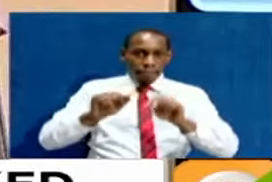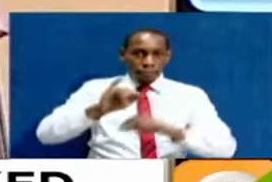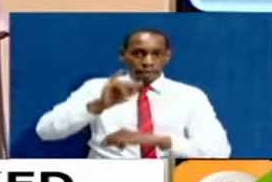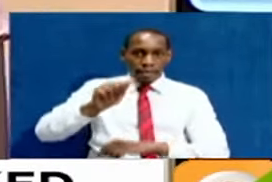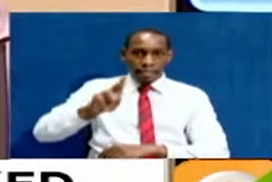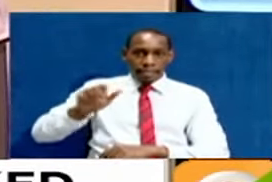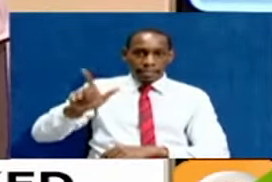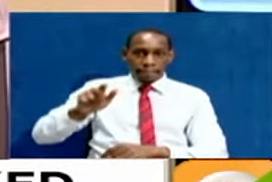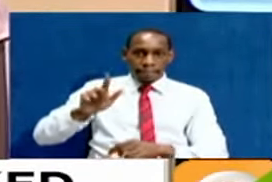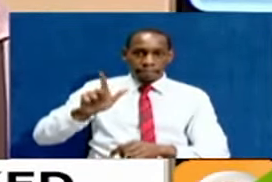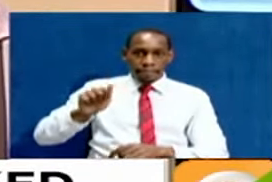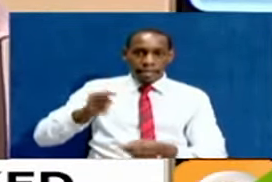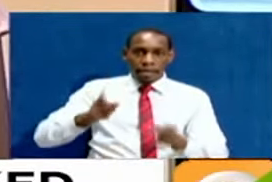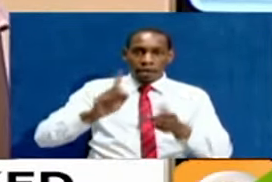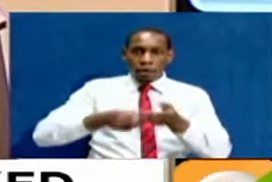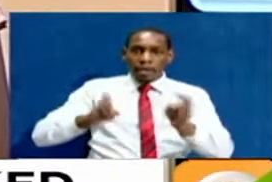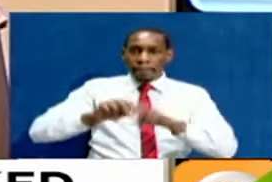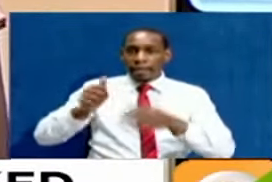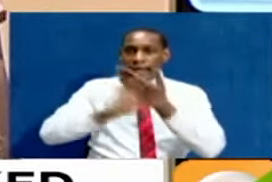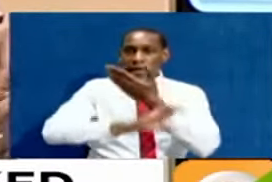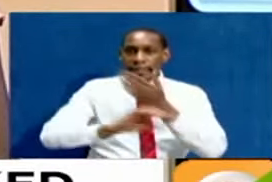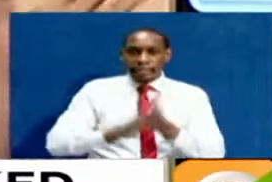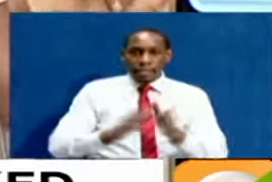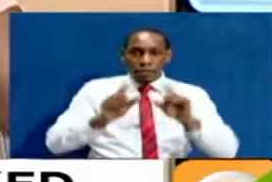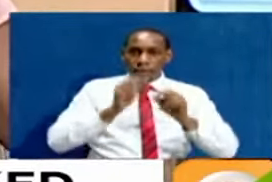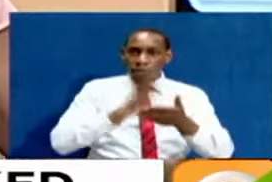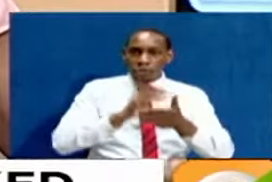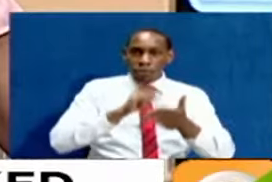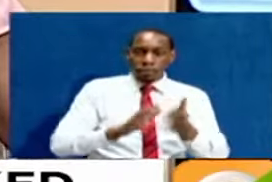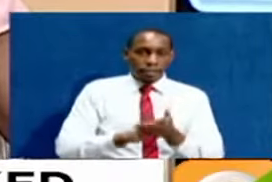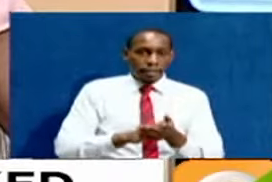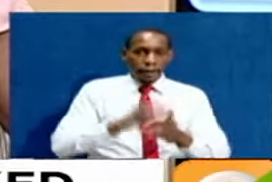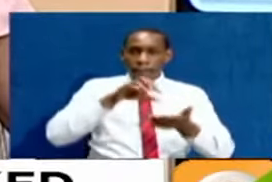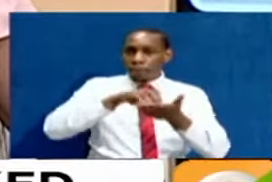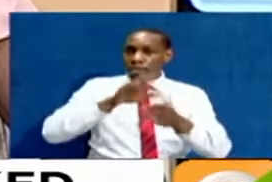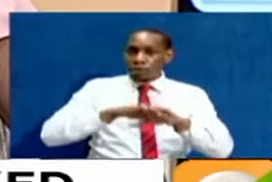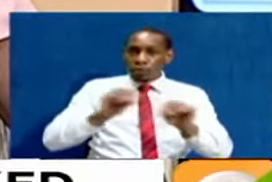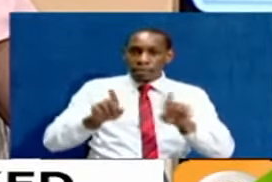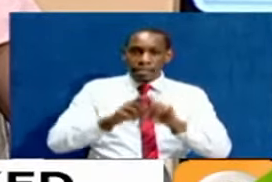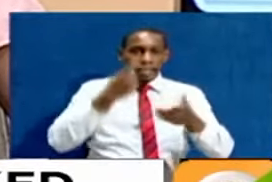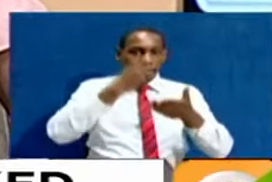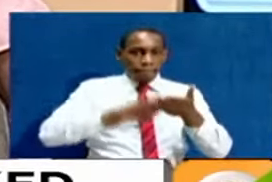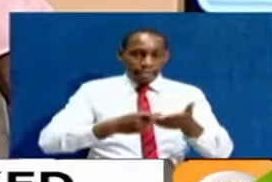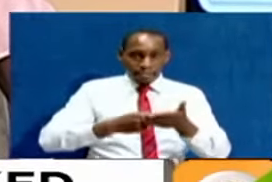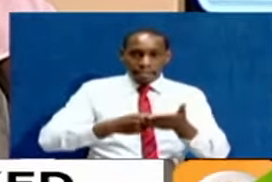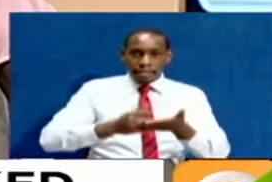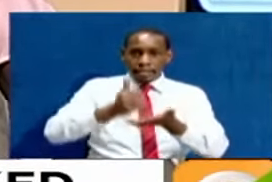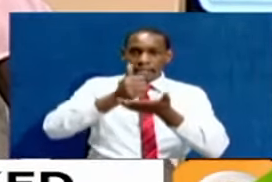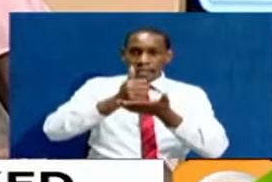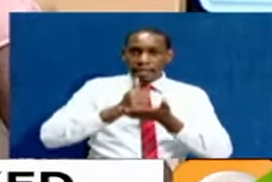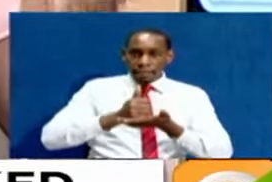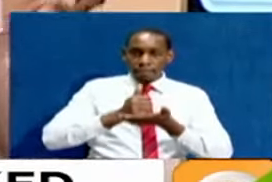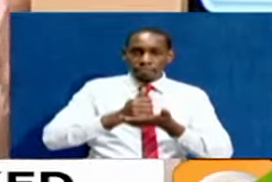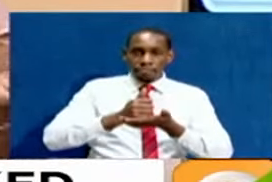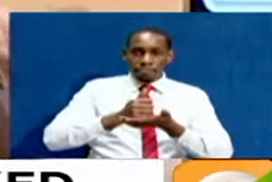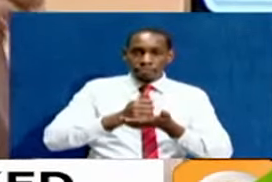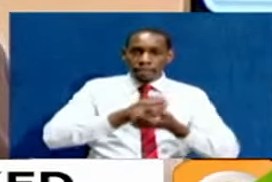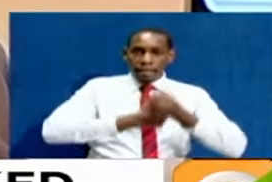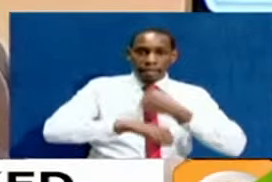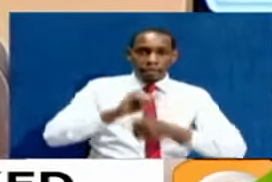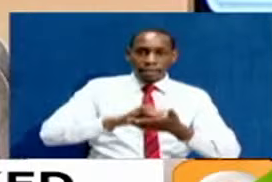is happening abroad in other countries. To be honest, we're not in a good place. And those tax relief measures that were announced last year were